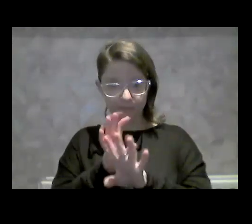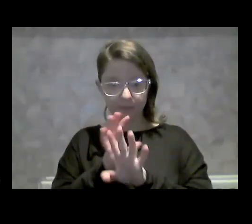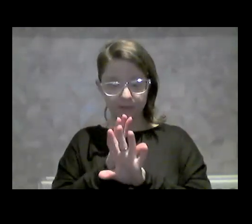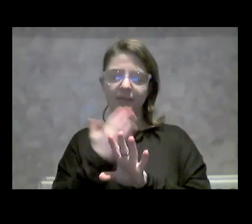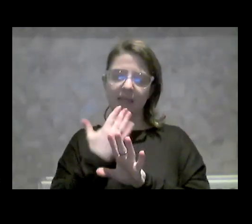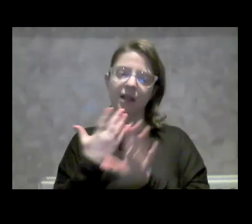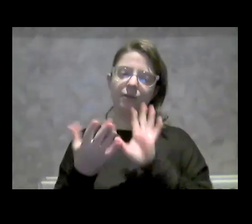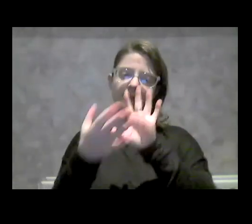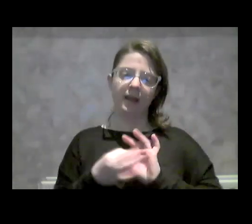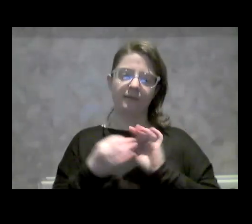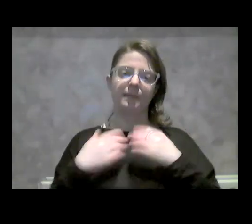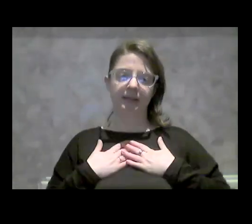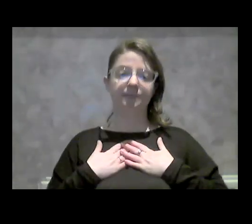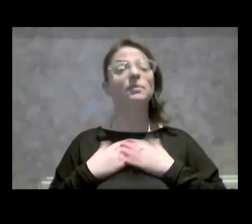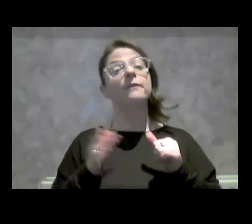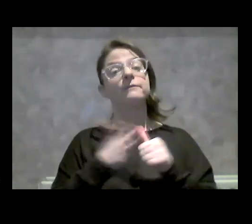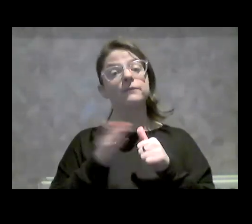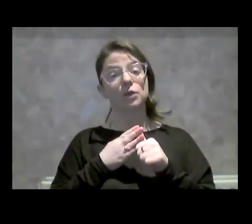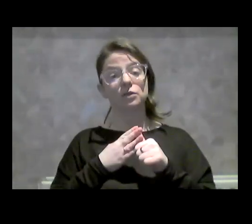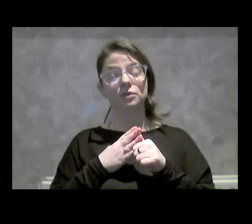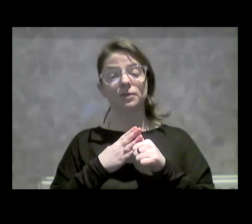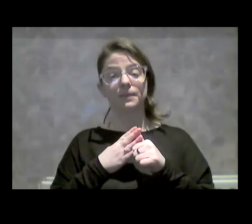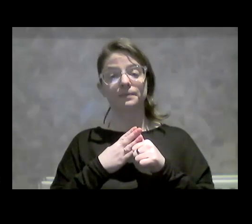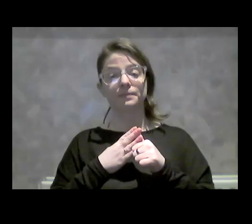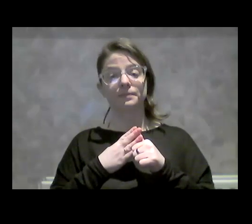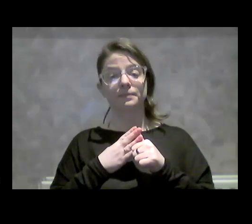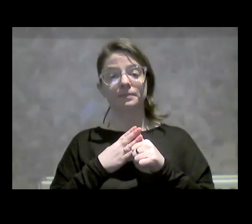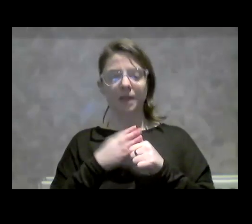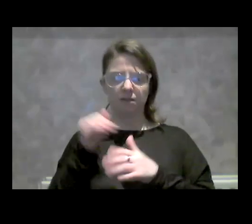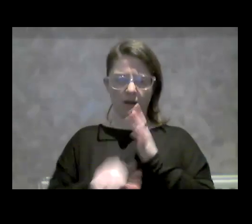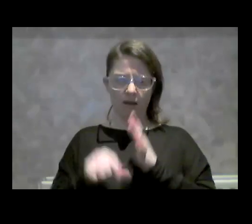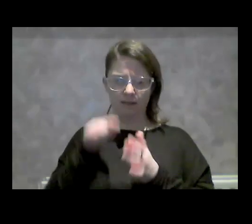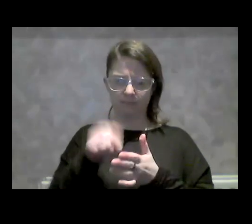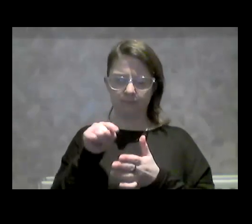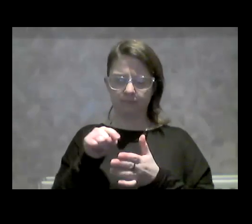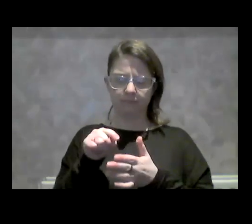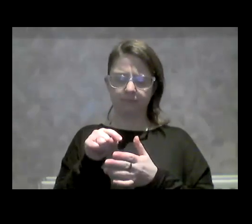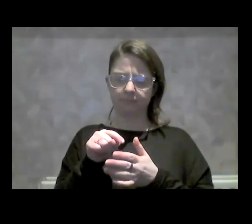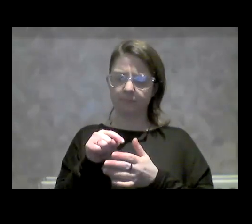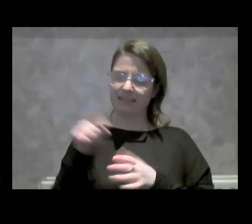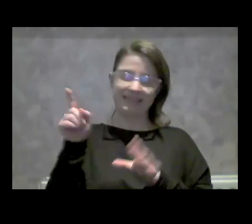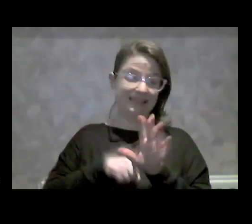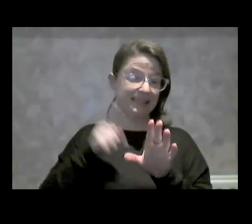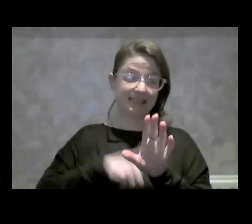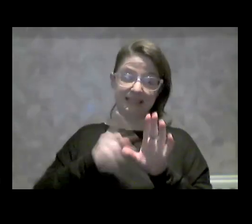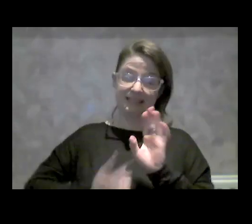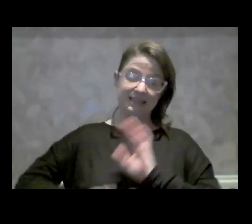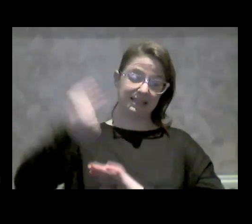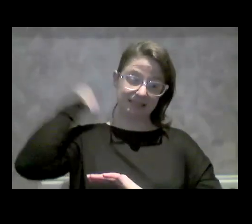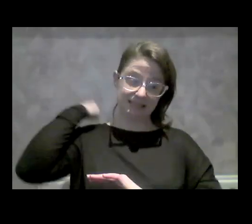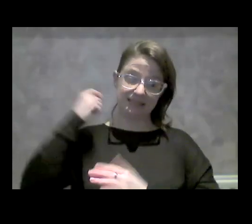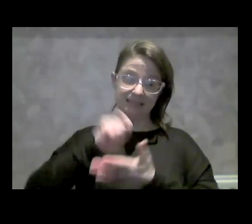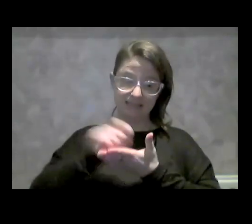me. The first poem that I'm going to do, I actually started this poem years ago, and I